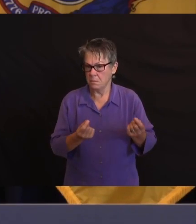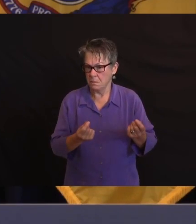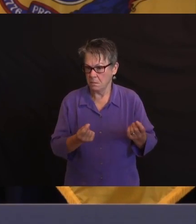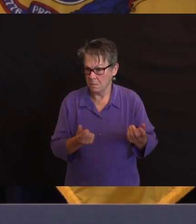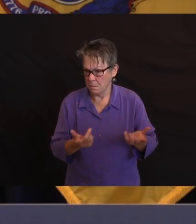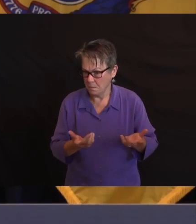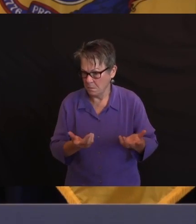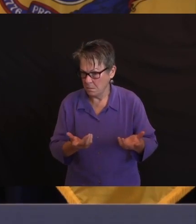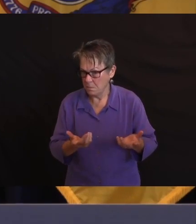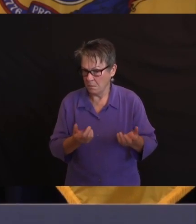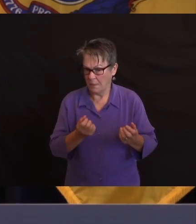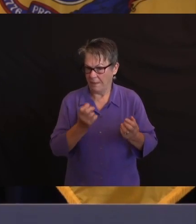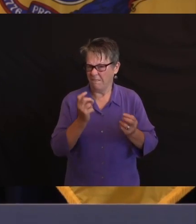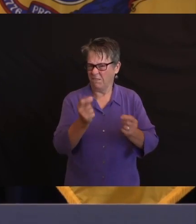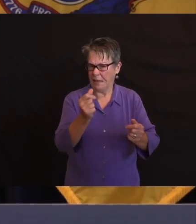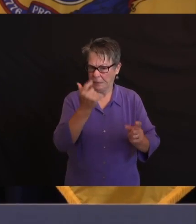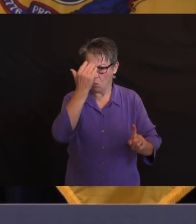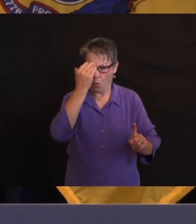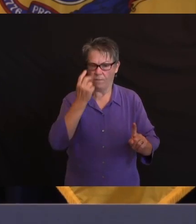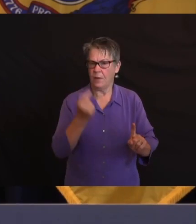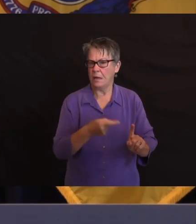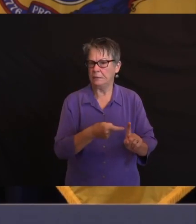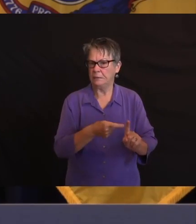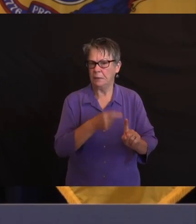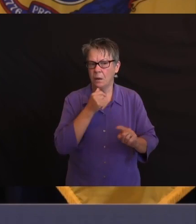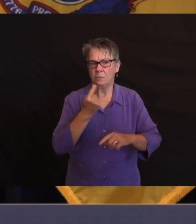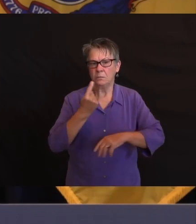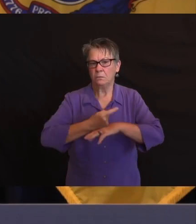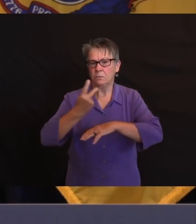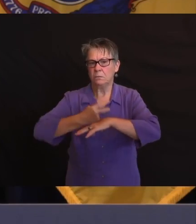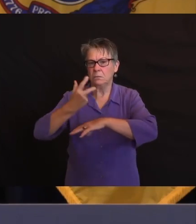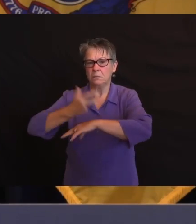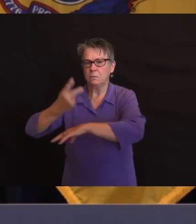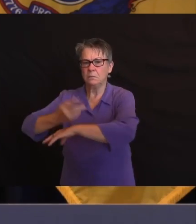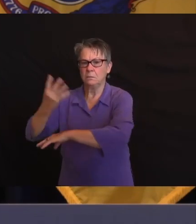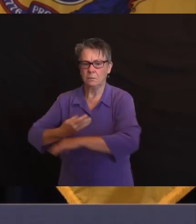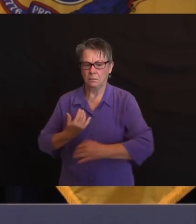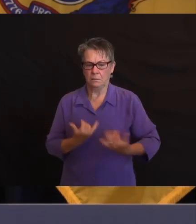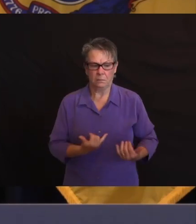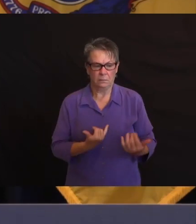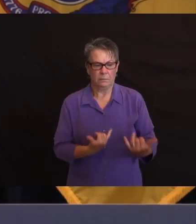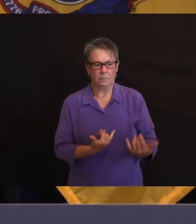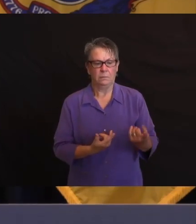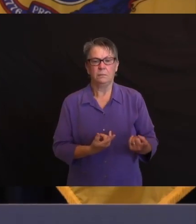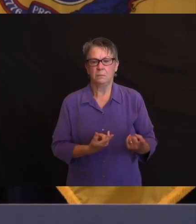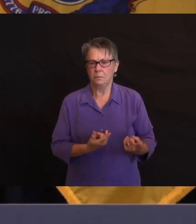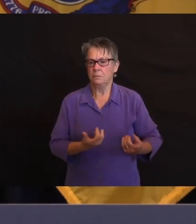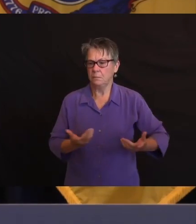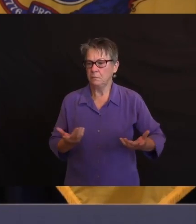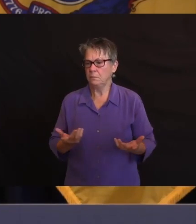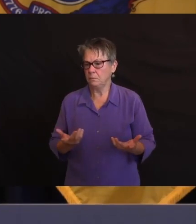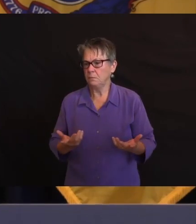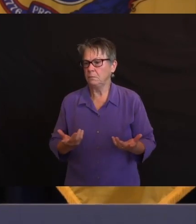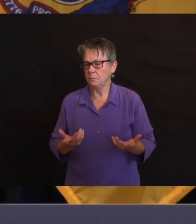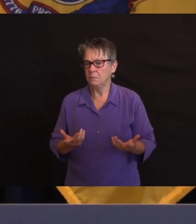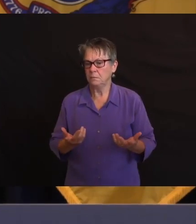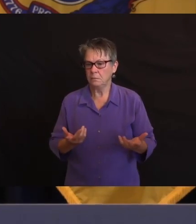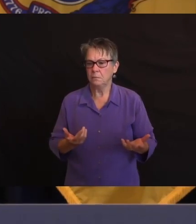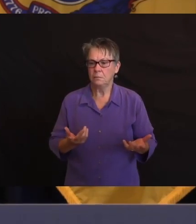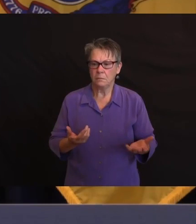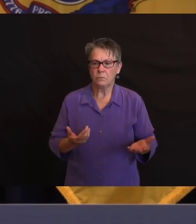she has got something else and you deal with it separately. So that's a good example of a real-time usage of this